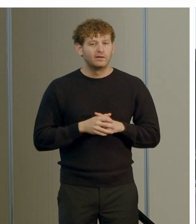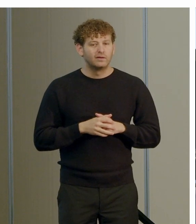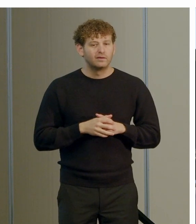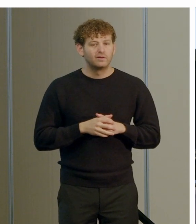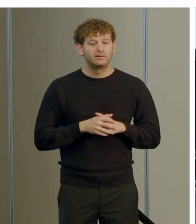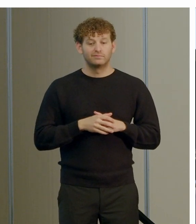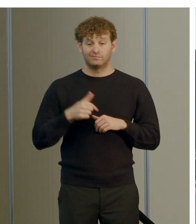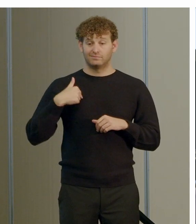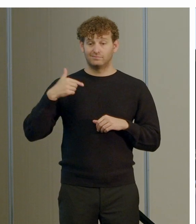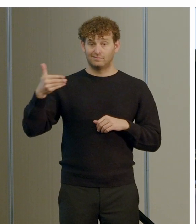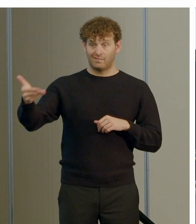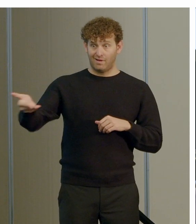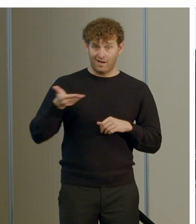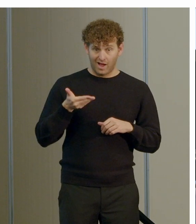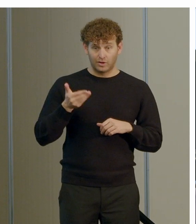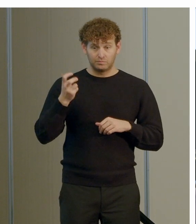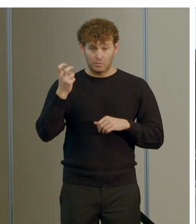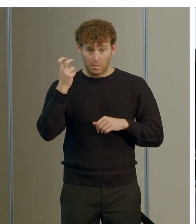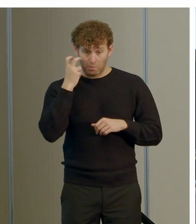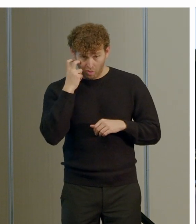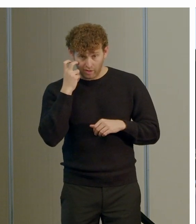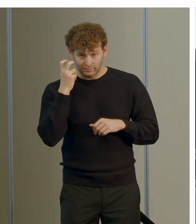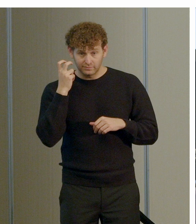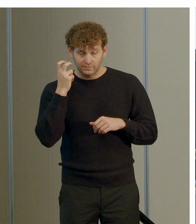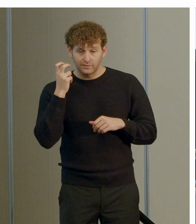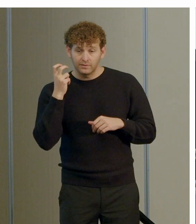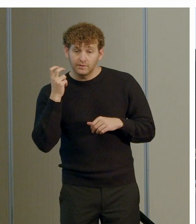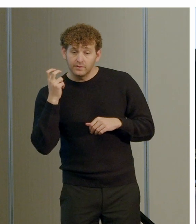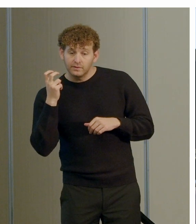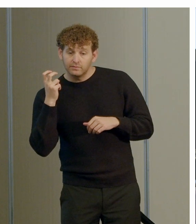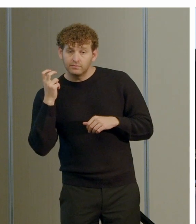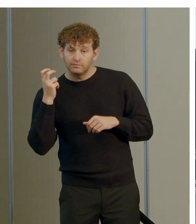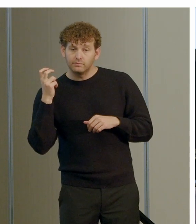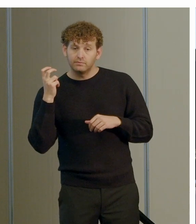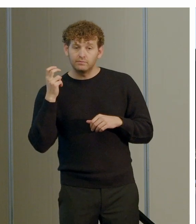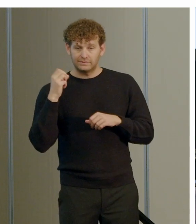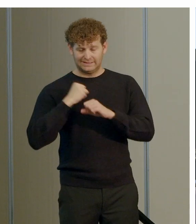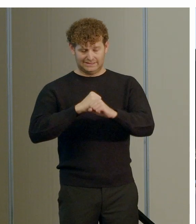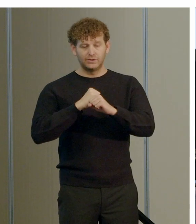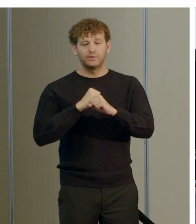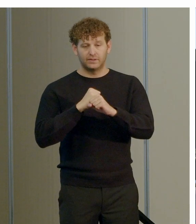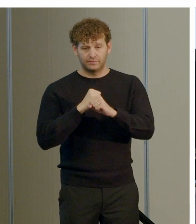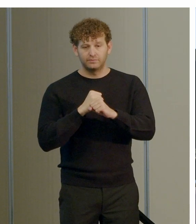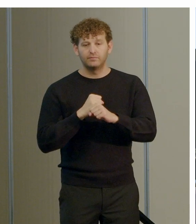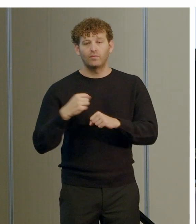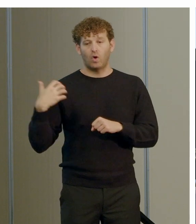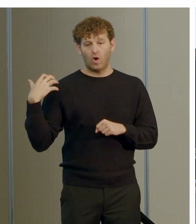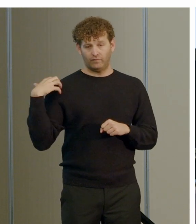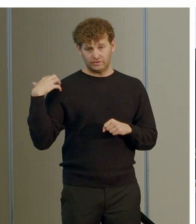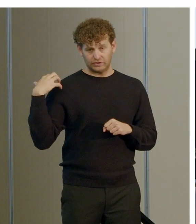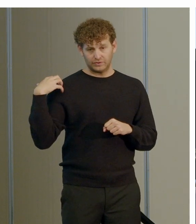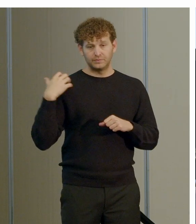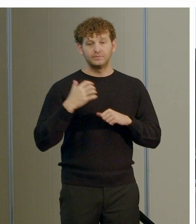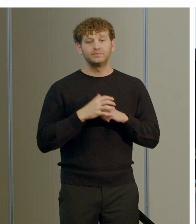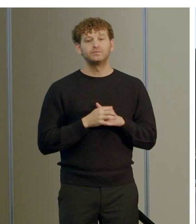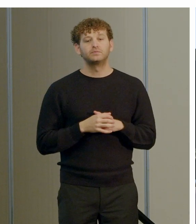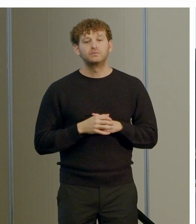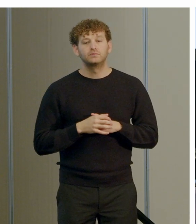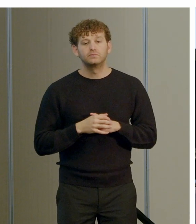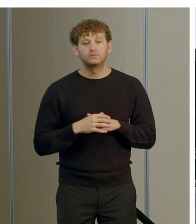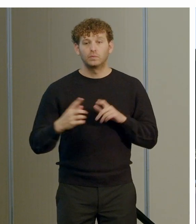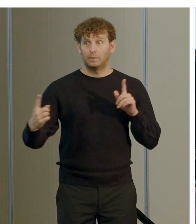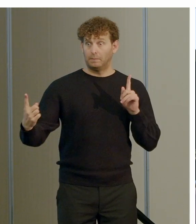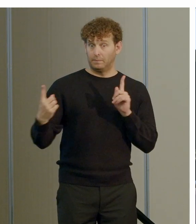was brilliant. Ralph Johnson came down to LA County when I moved down there because he was so